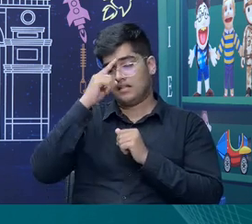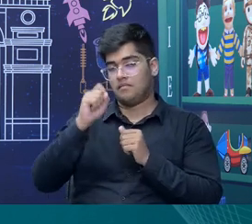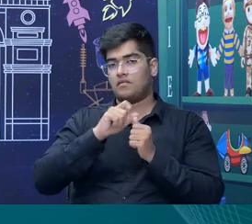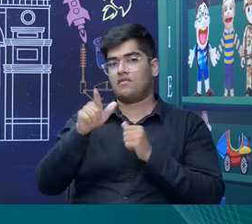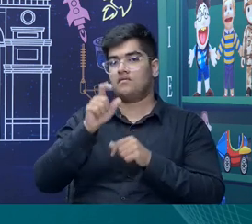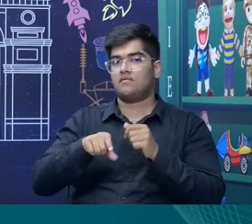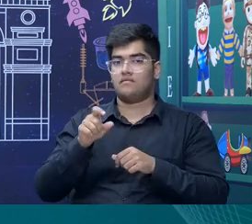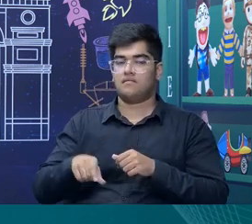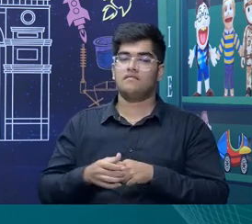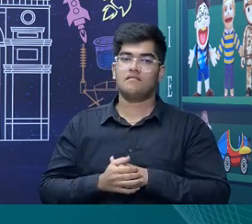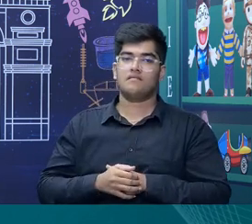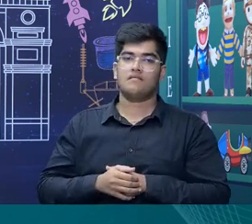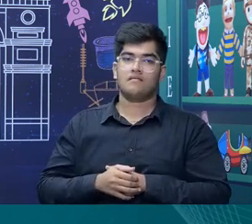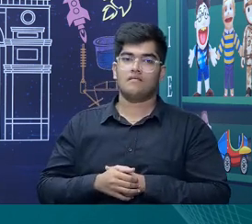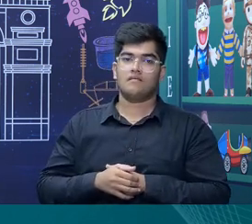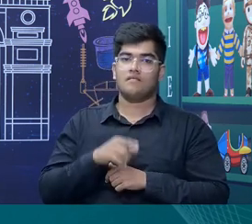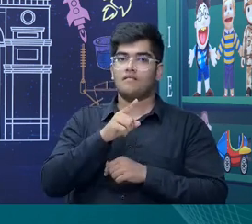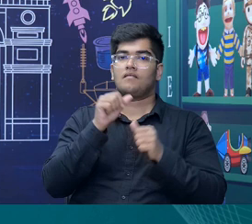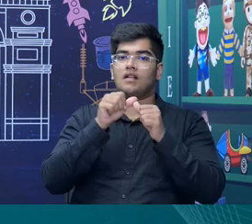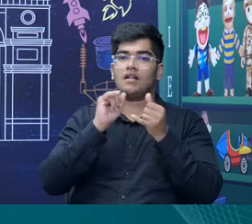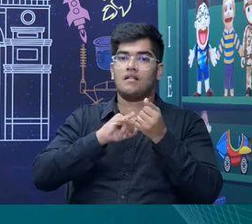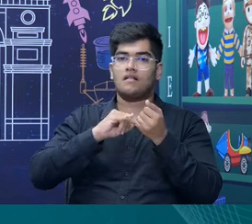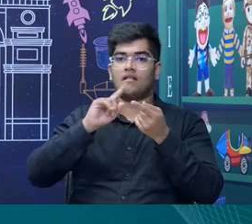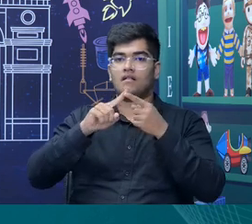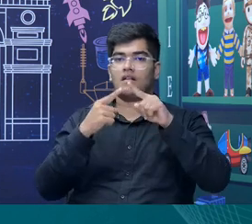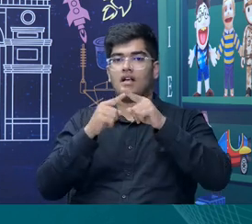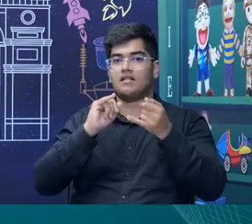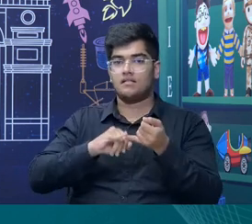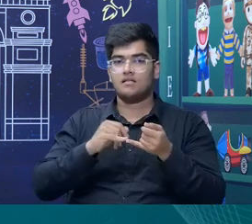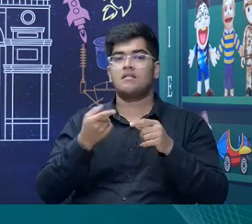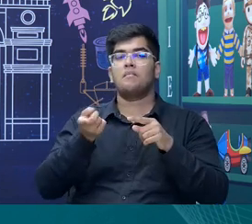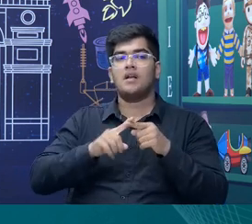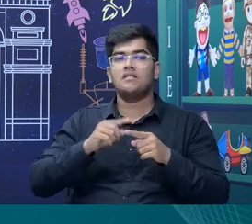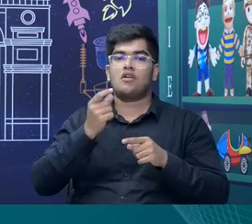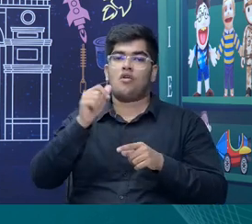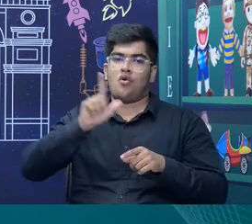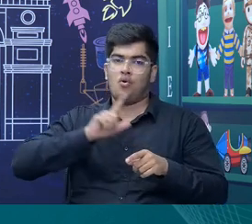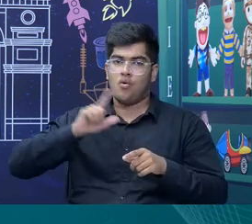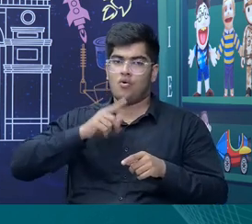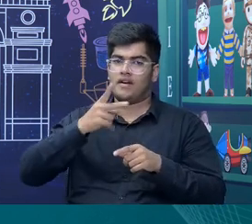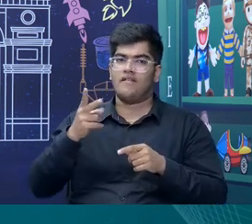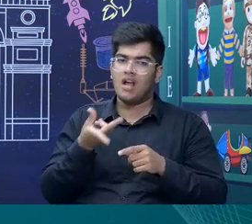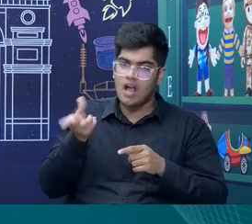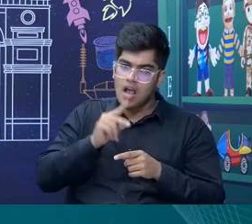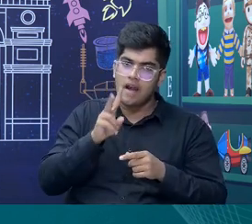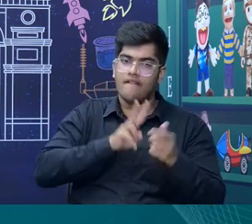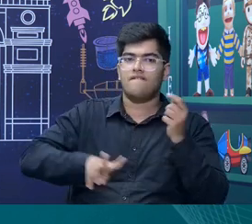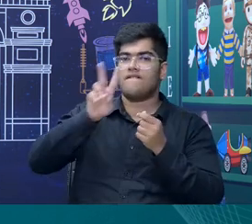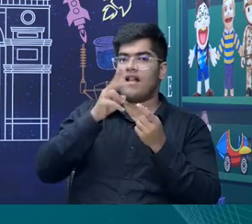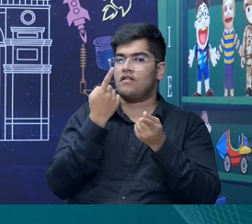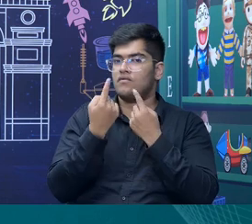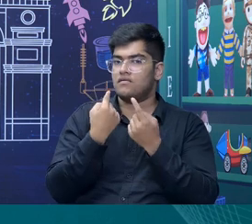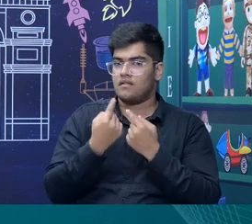thing now revaluation of assets and reassessment of liabilities accounting treatment is